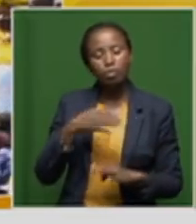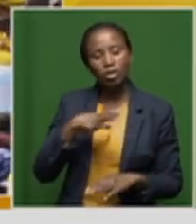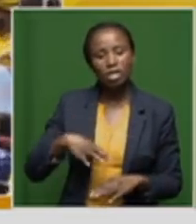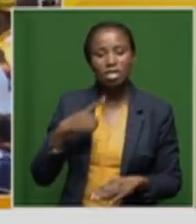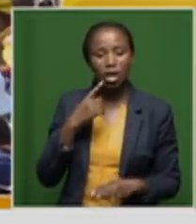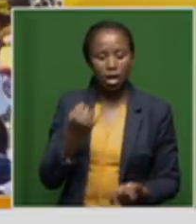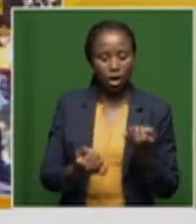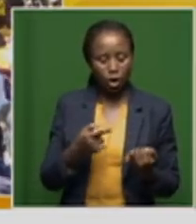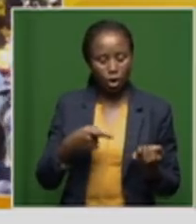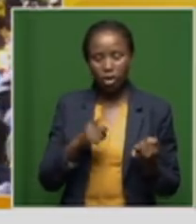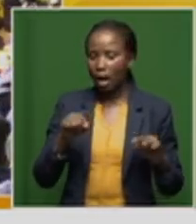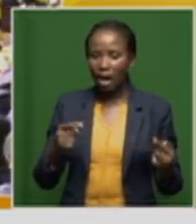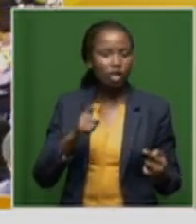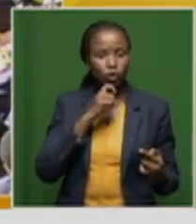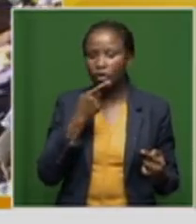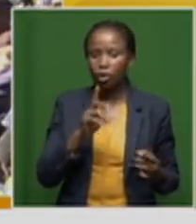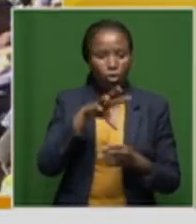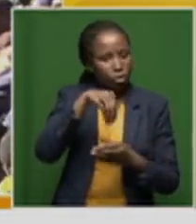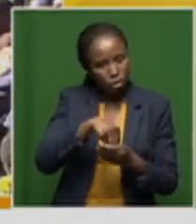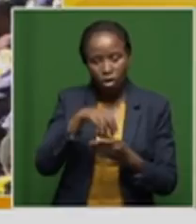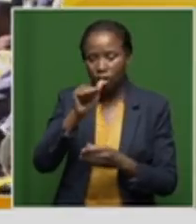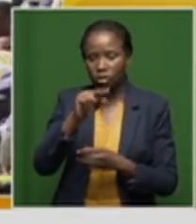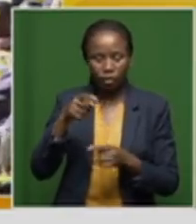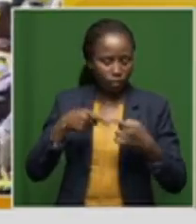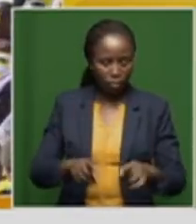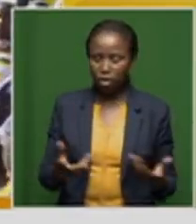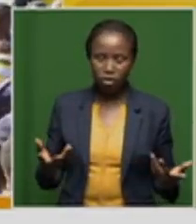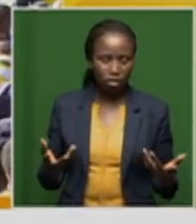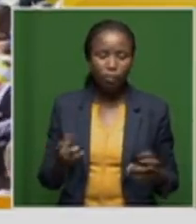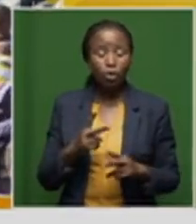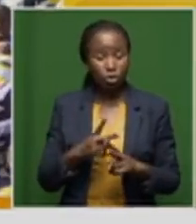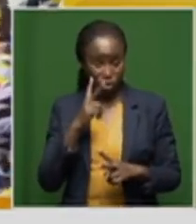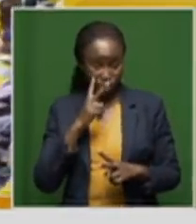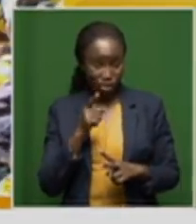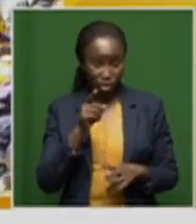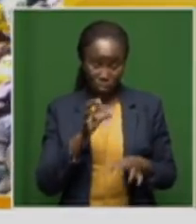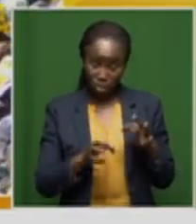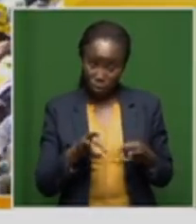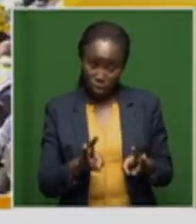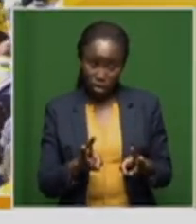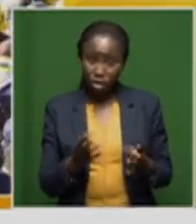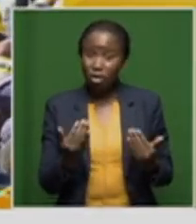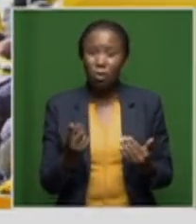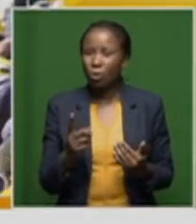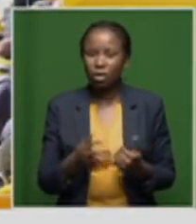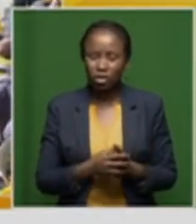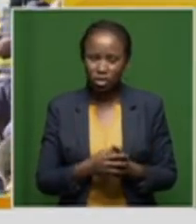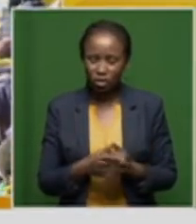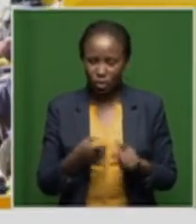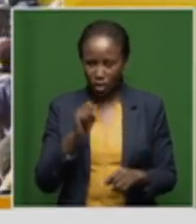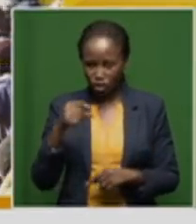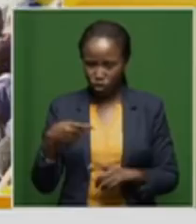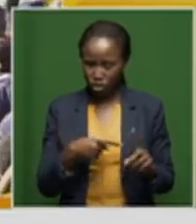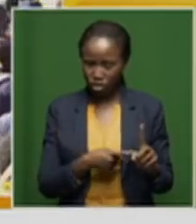case must not be used to fight battles of the ANC. Essentially looking at the politics of it today. What can we expect from the Secretary General